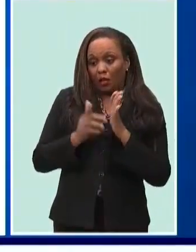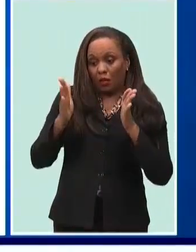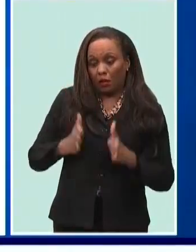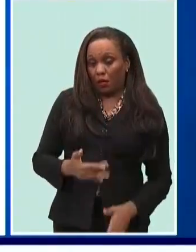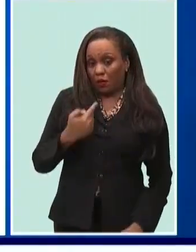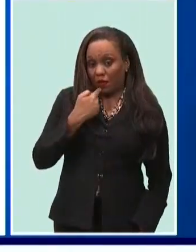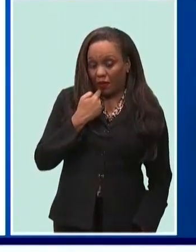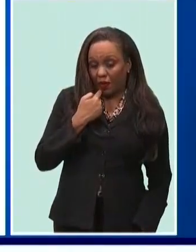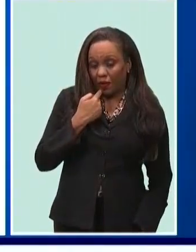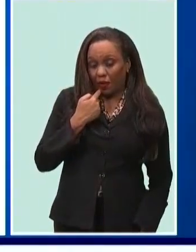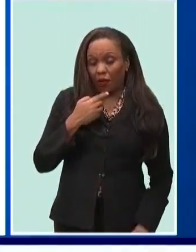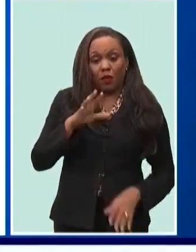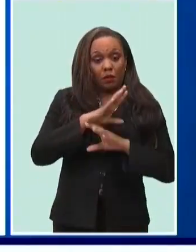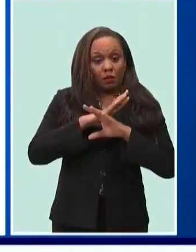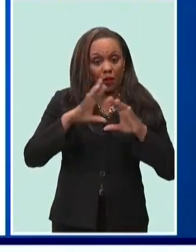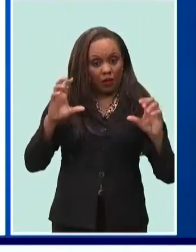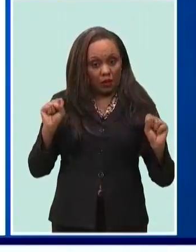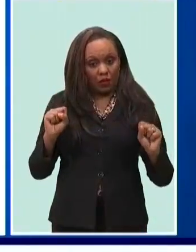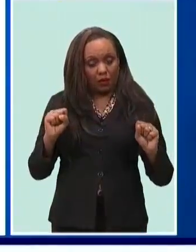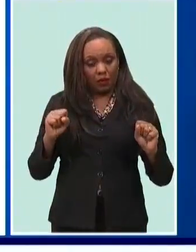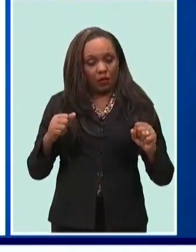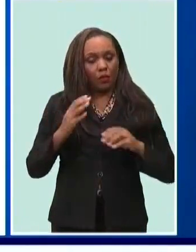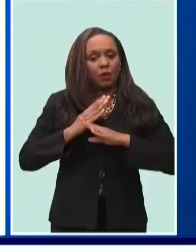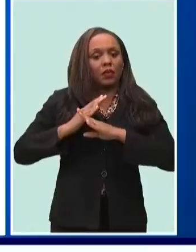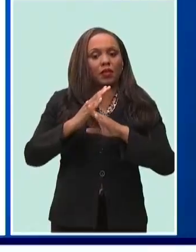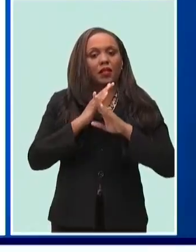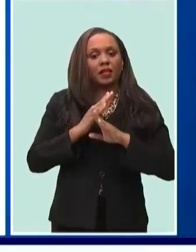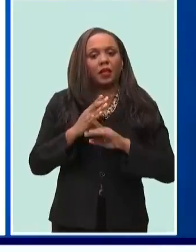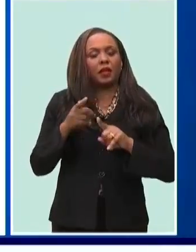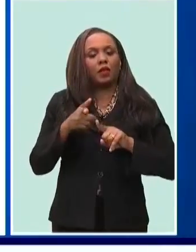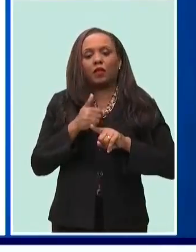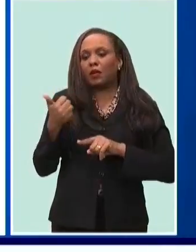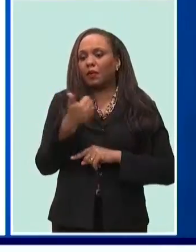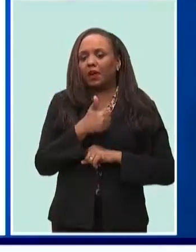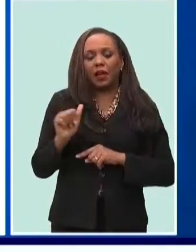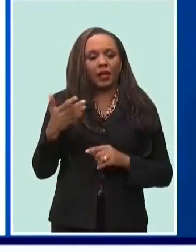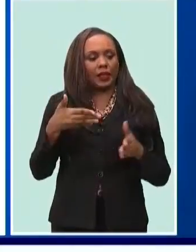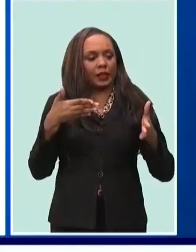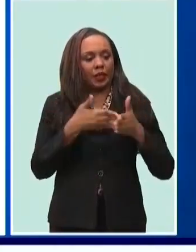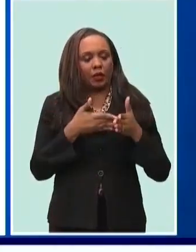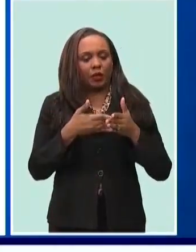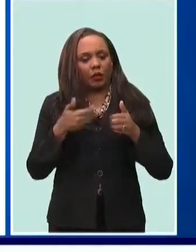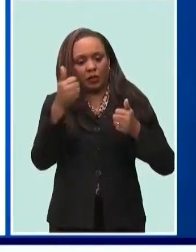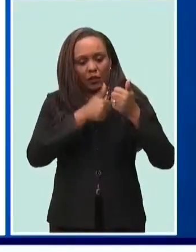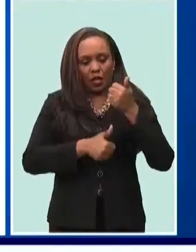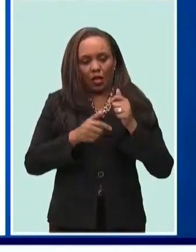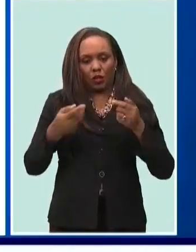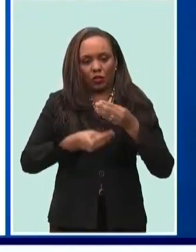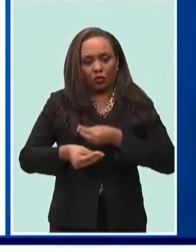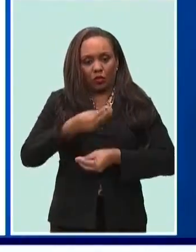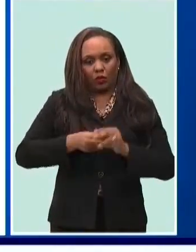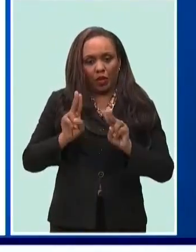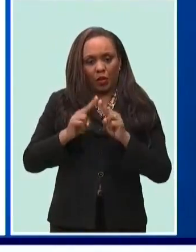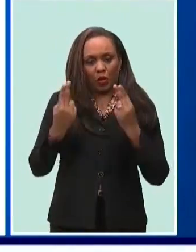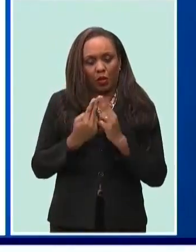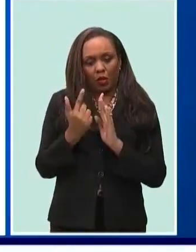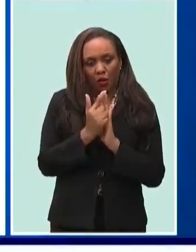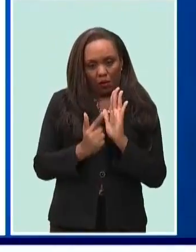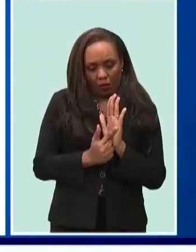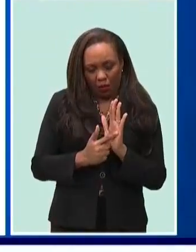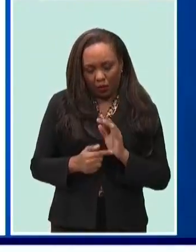consequently, Mr. McDowell is afforded protection from the claim of defamation under the Trade Union Act. They